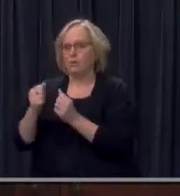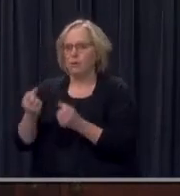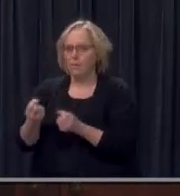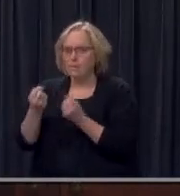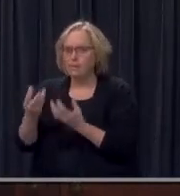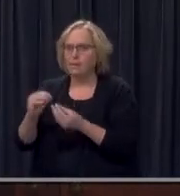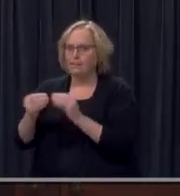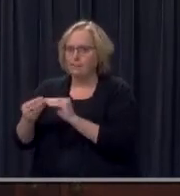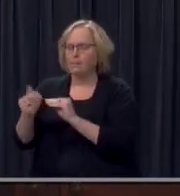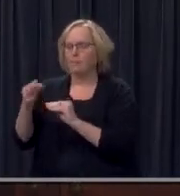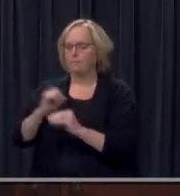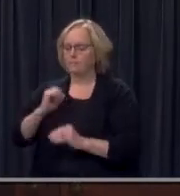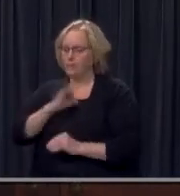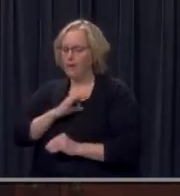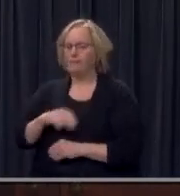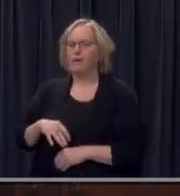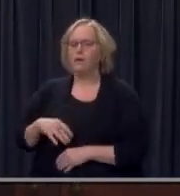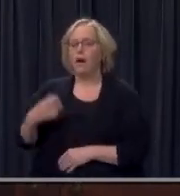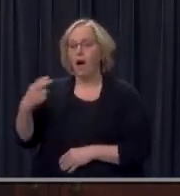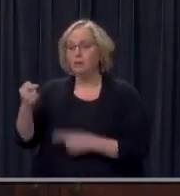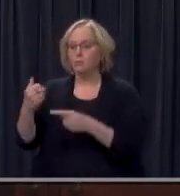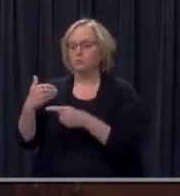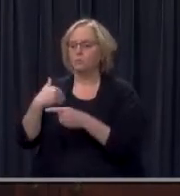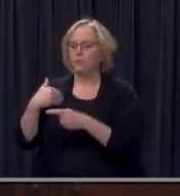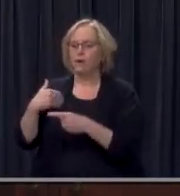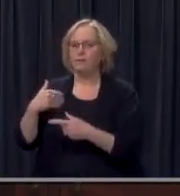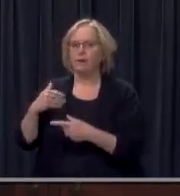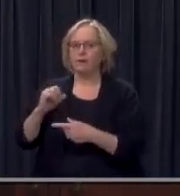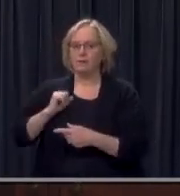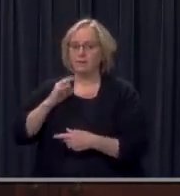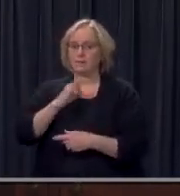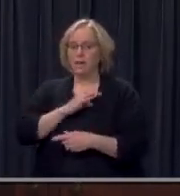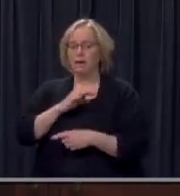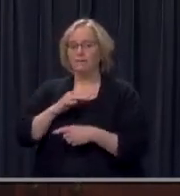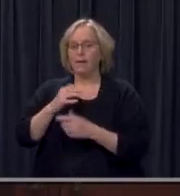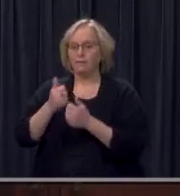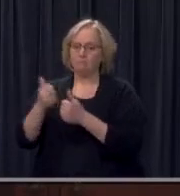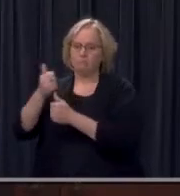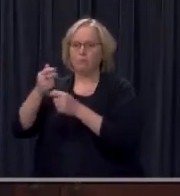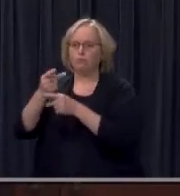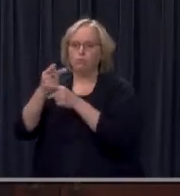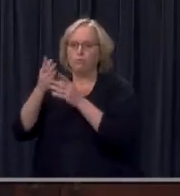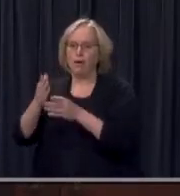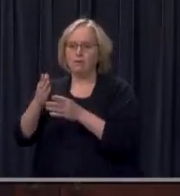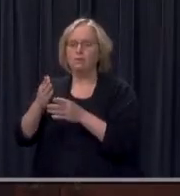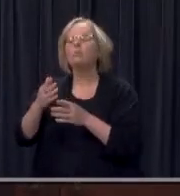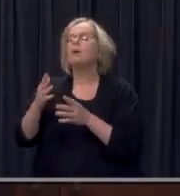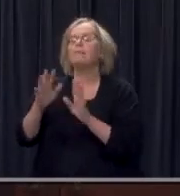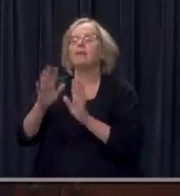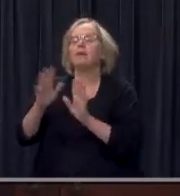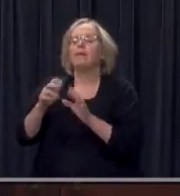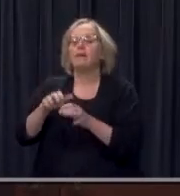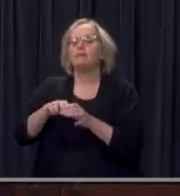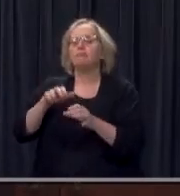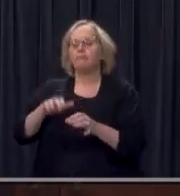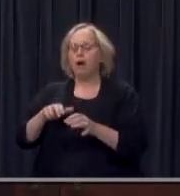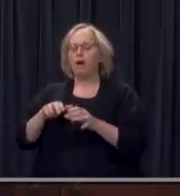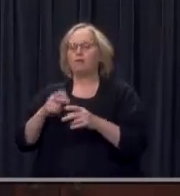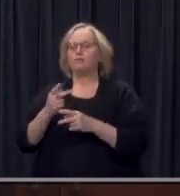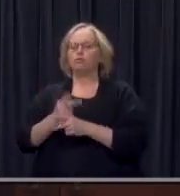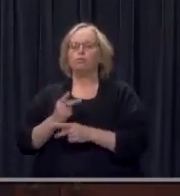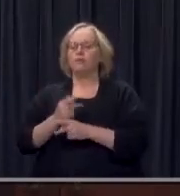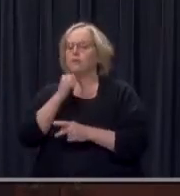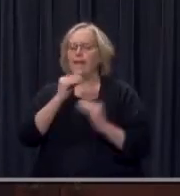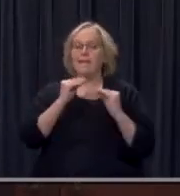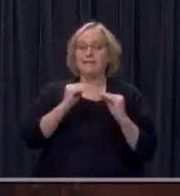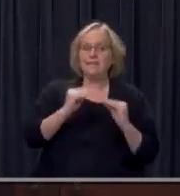staff. You got to think at a high school, you have staff that are maybe on a supervisory, each hour throughout the building, helping monitor things, et